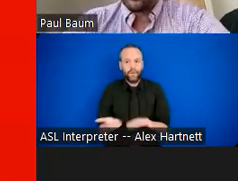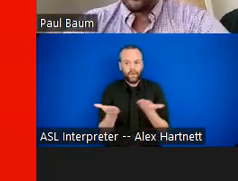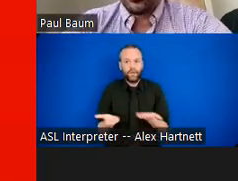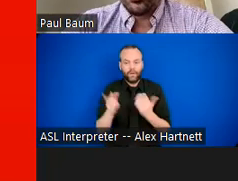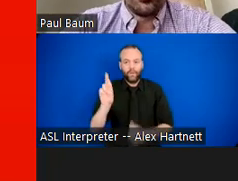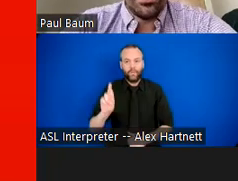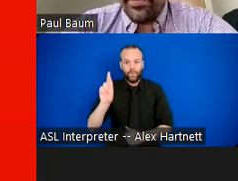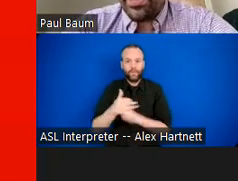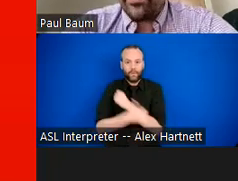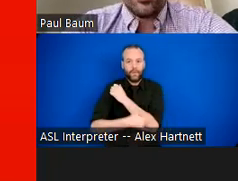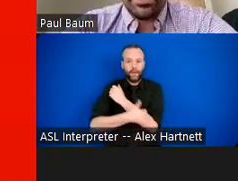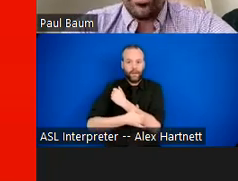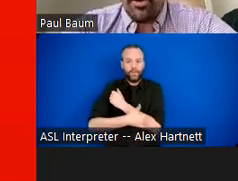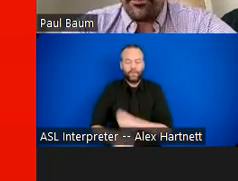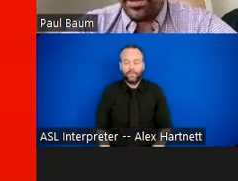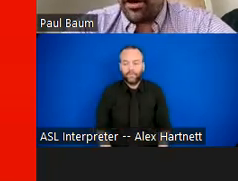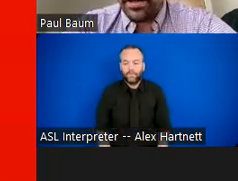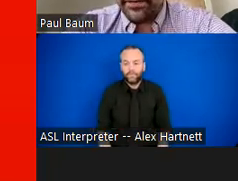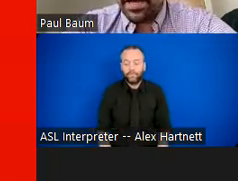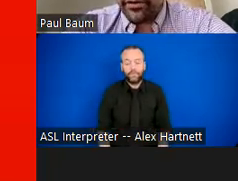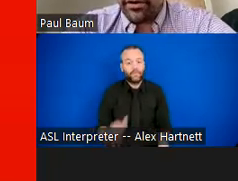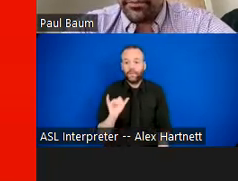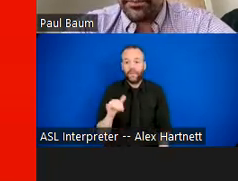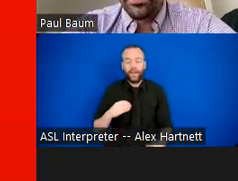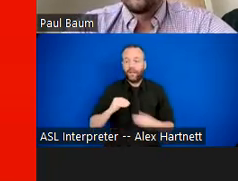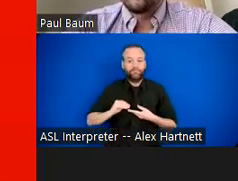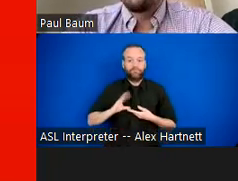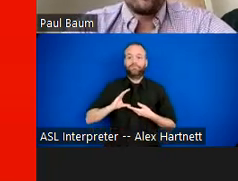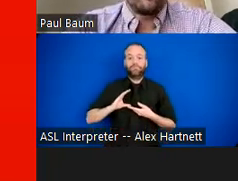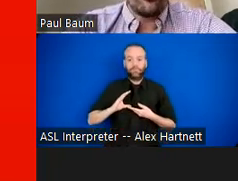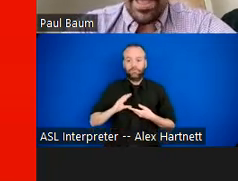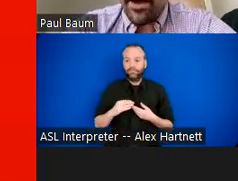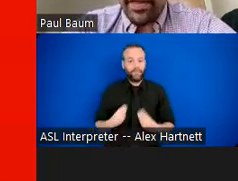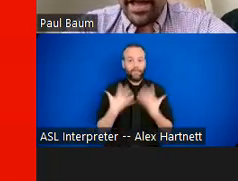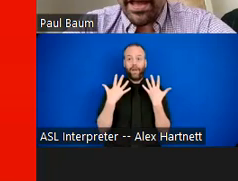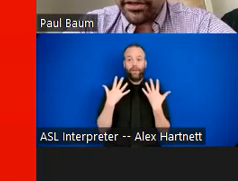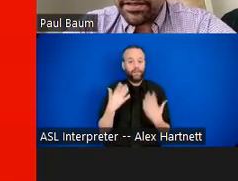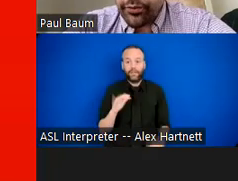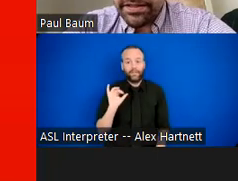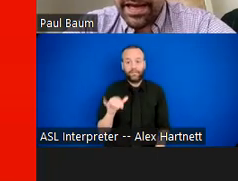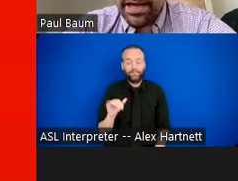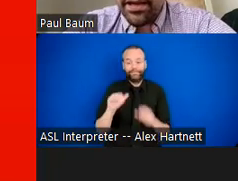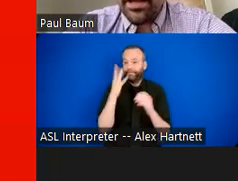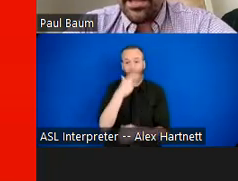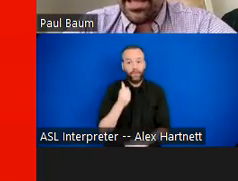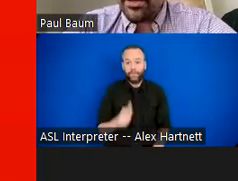with a solution. And that gives me hope, and I hope it gives other hope. If you don't have that in your school setting, in your